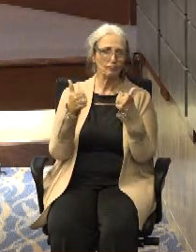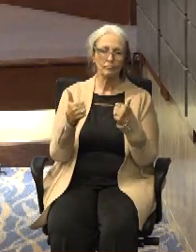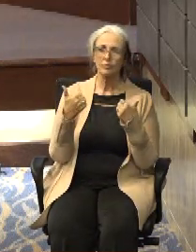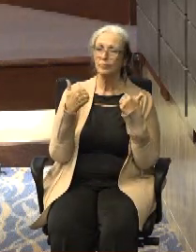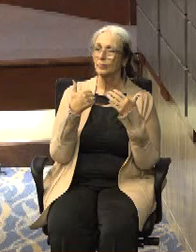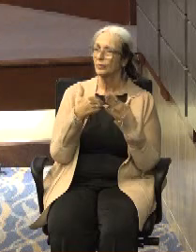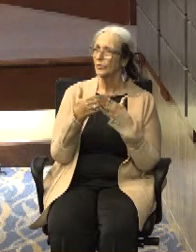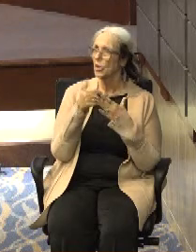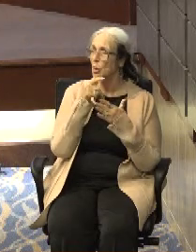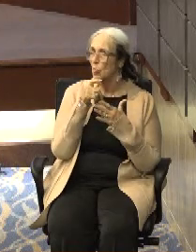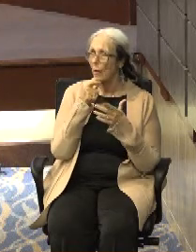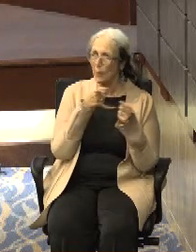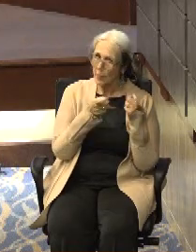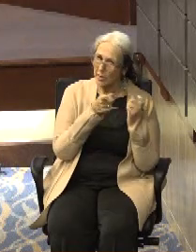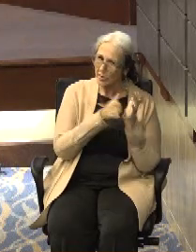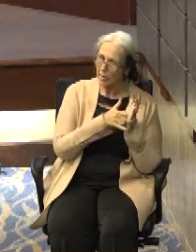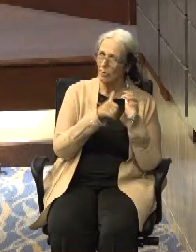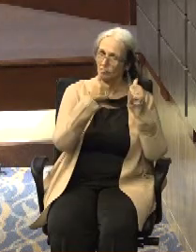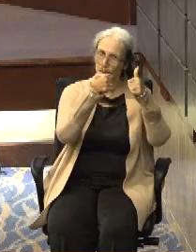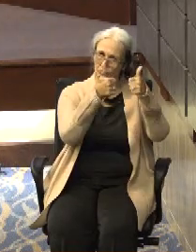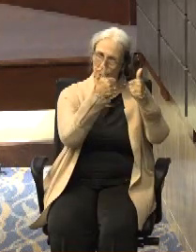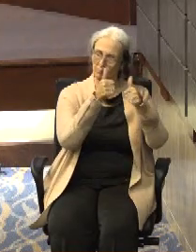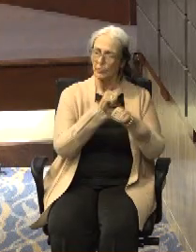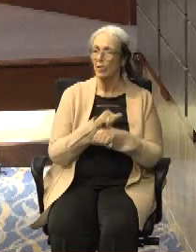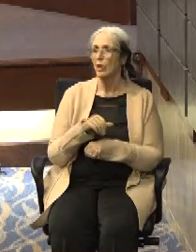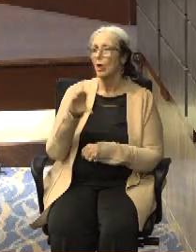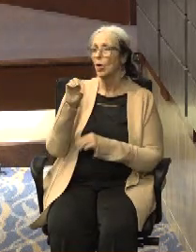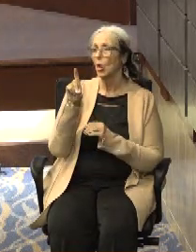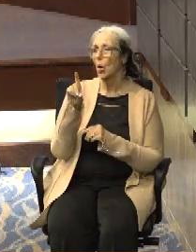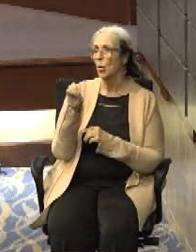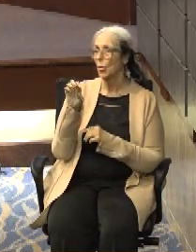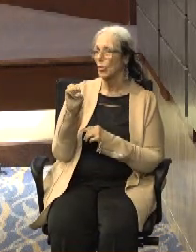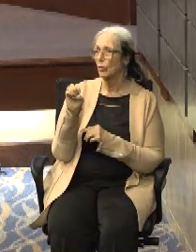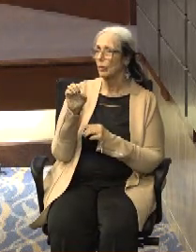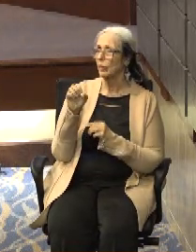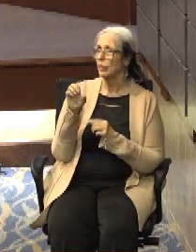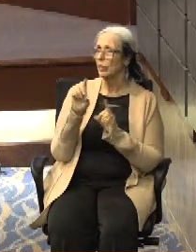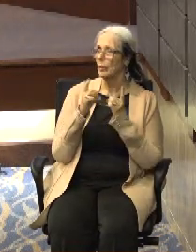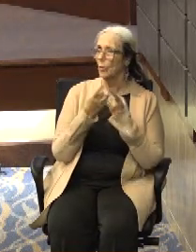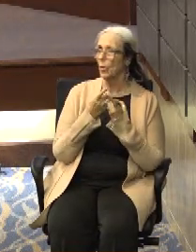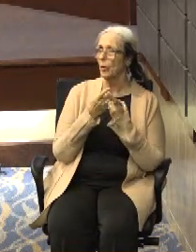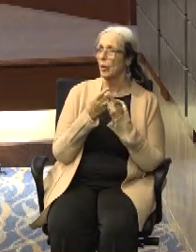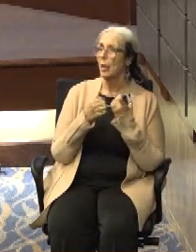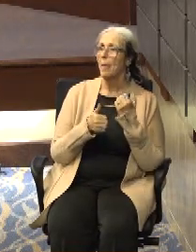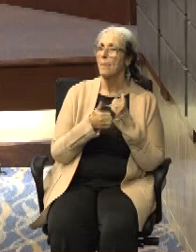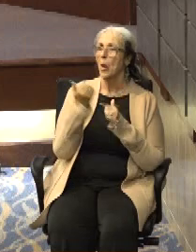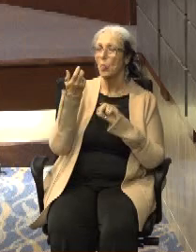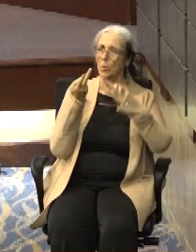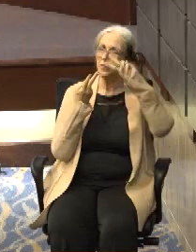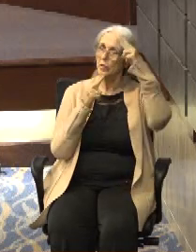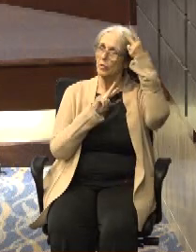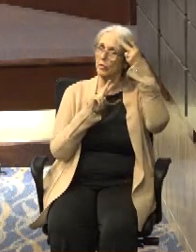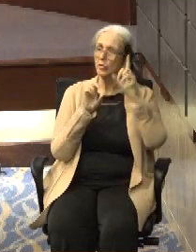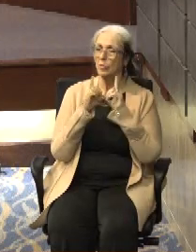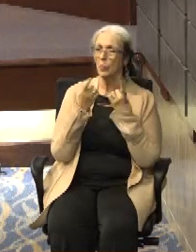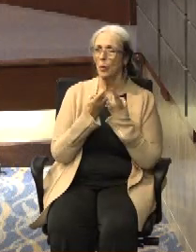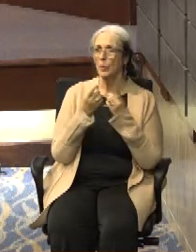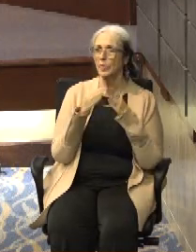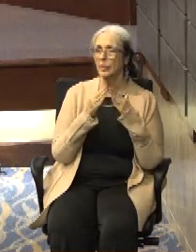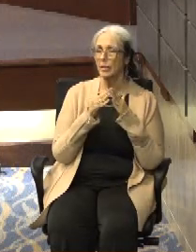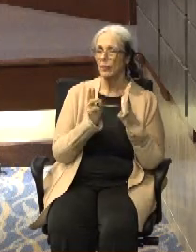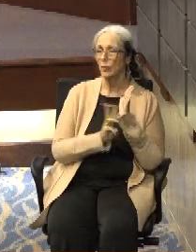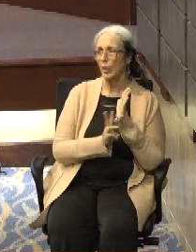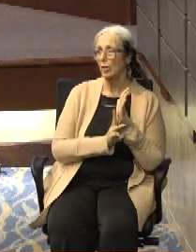Whoever's doing it is doing a fantastic job. Code Enforcement Department is probably the most misunderstood department in the city of